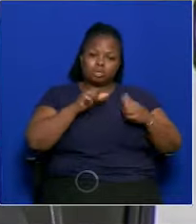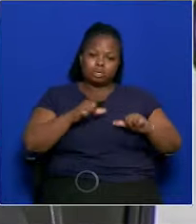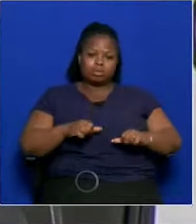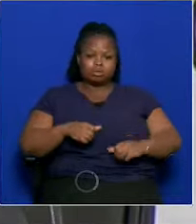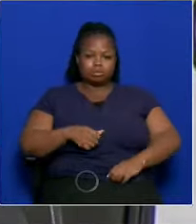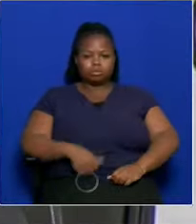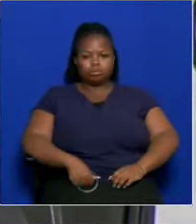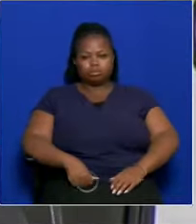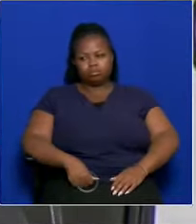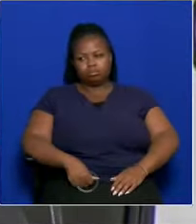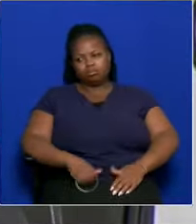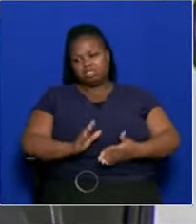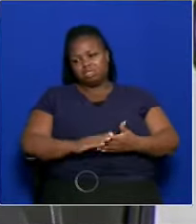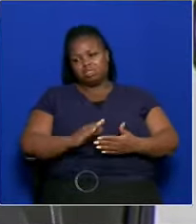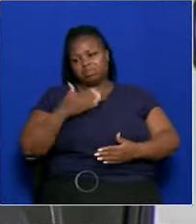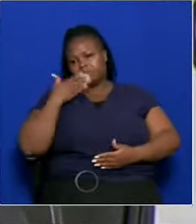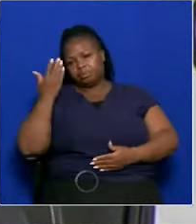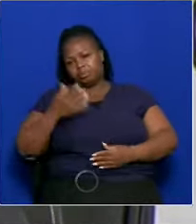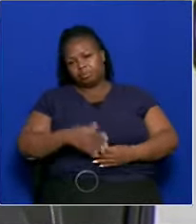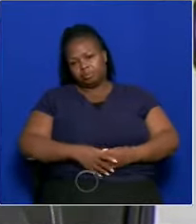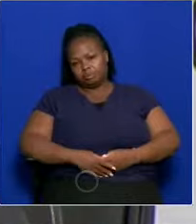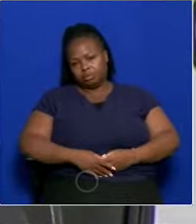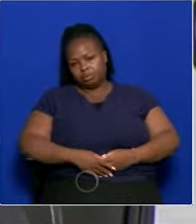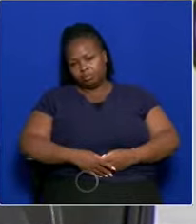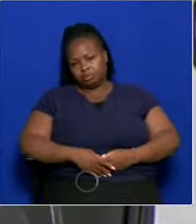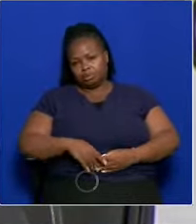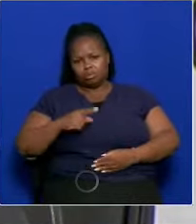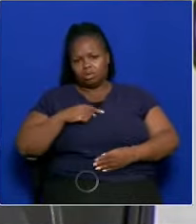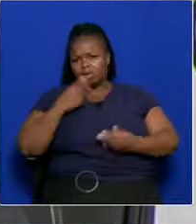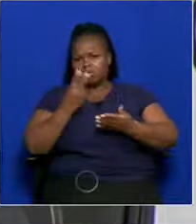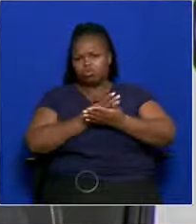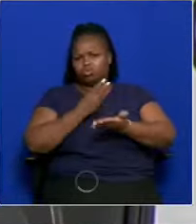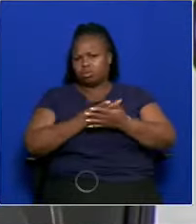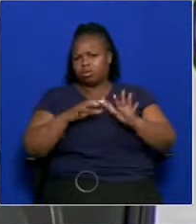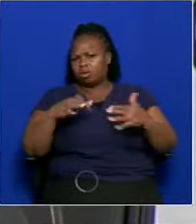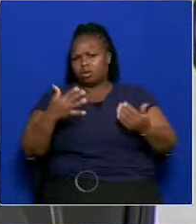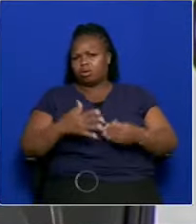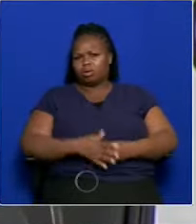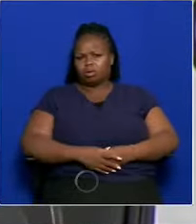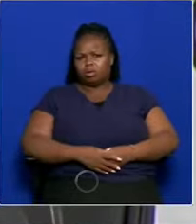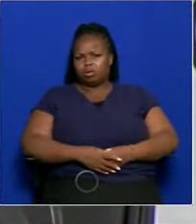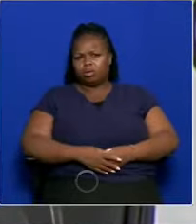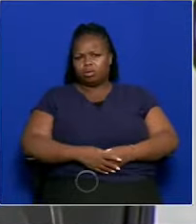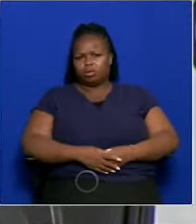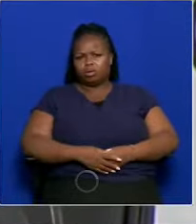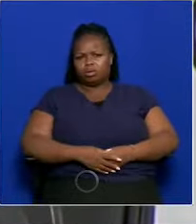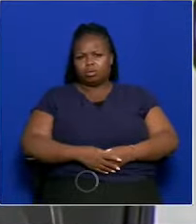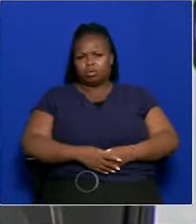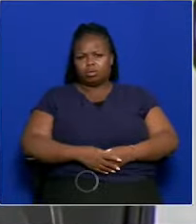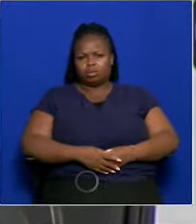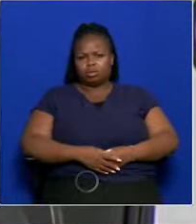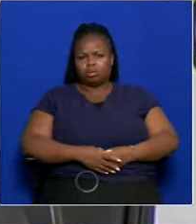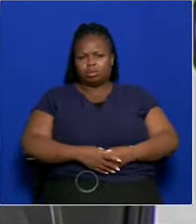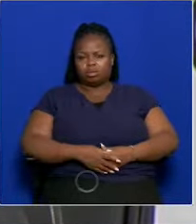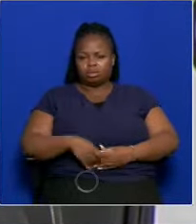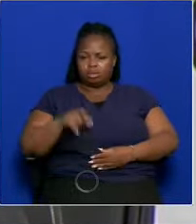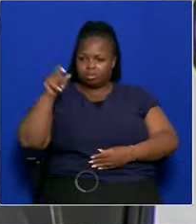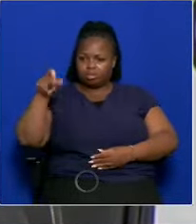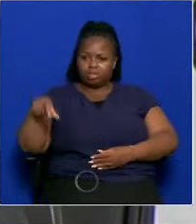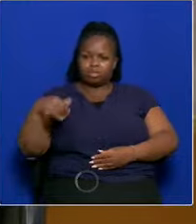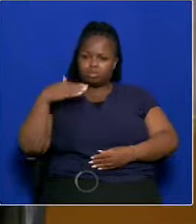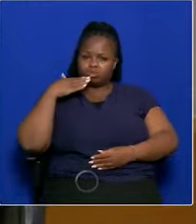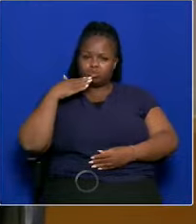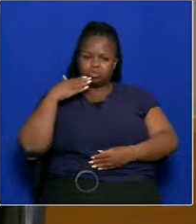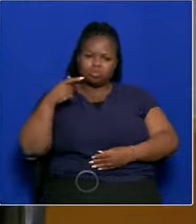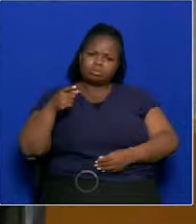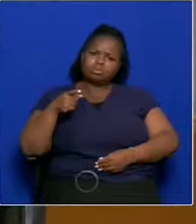reason, because they are not used to that. They are not used to such money. They just gave the one who was coming to bring it with it. Who is not used to